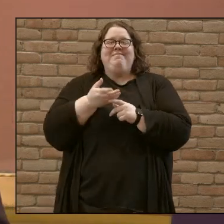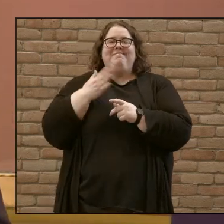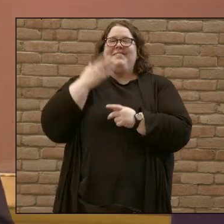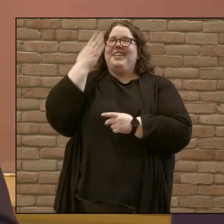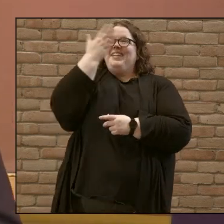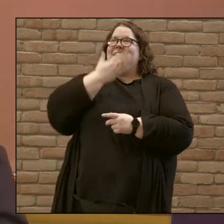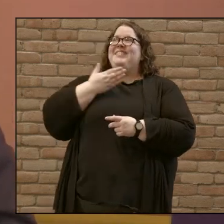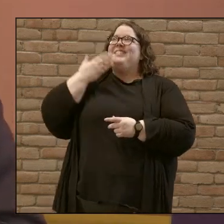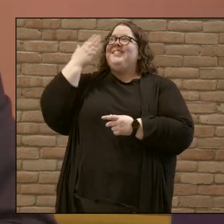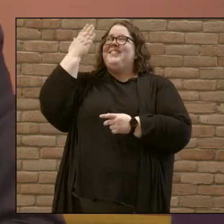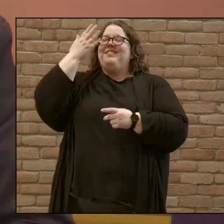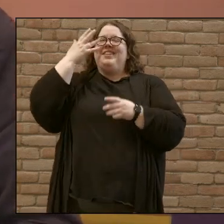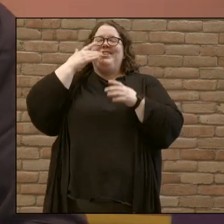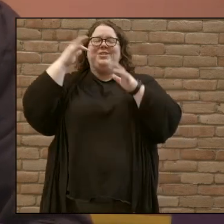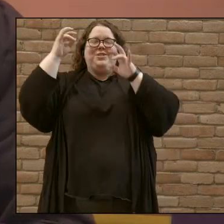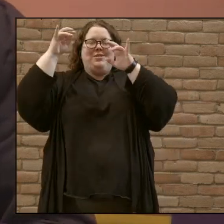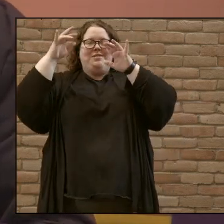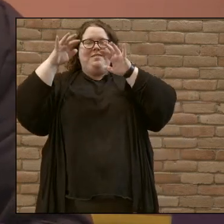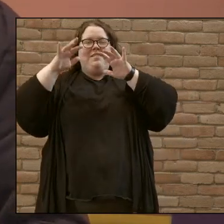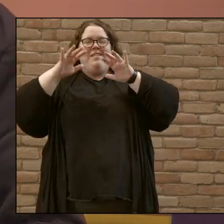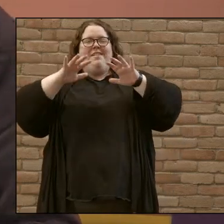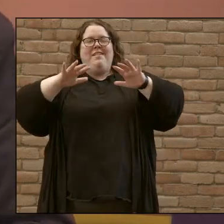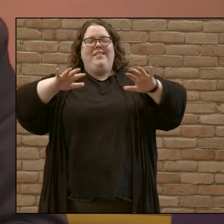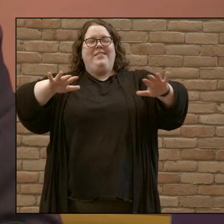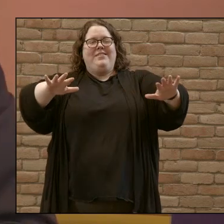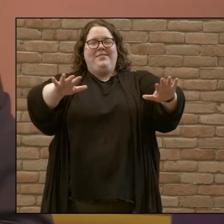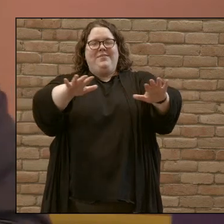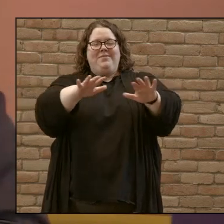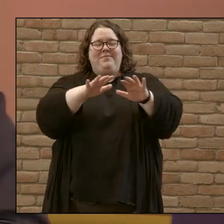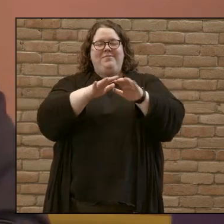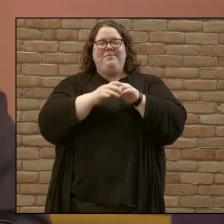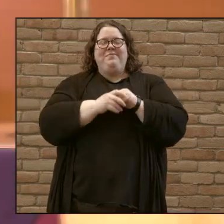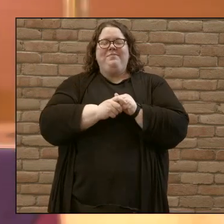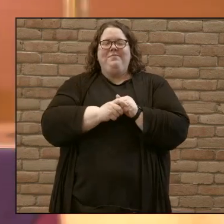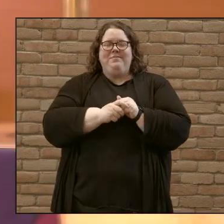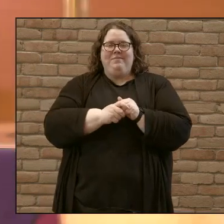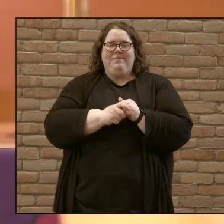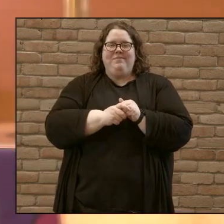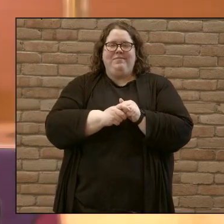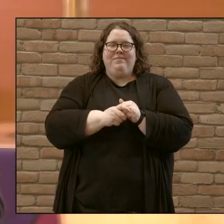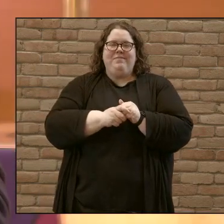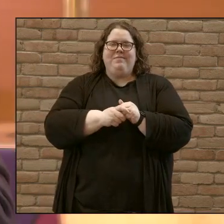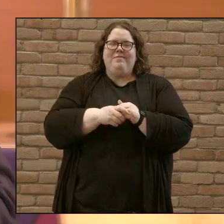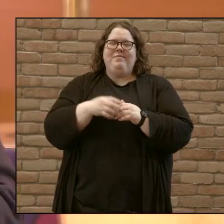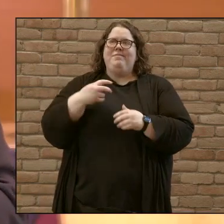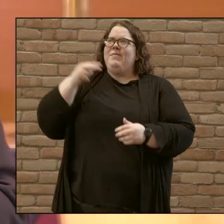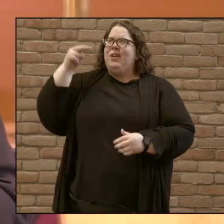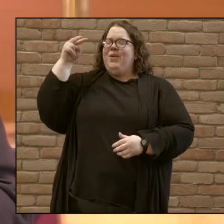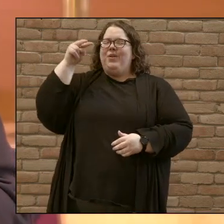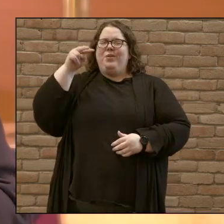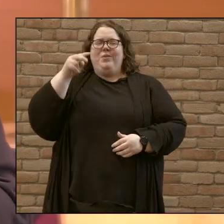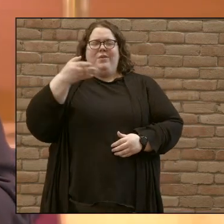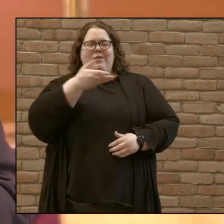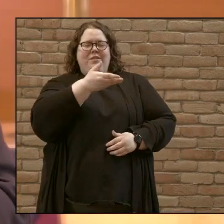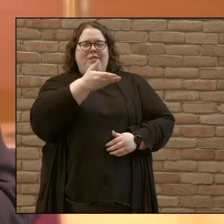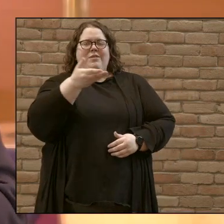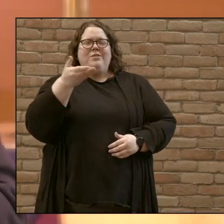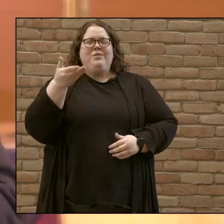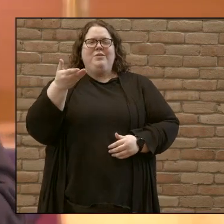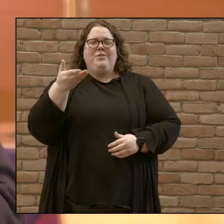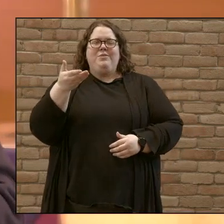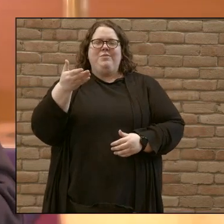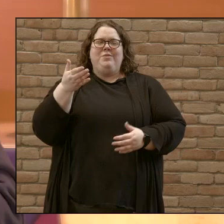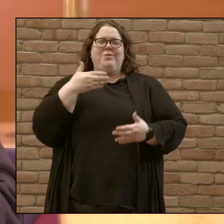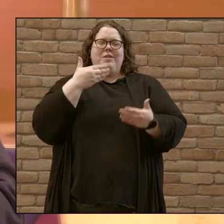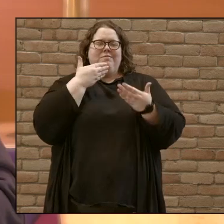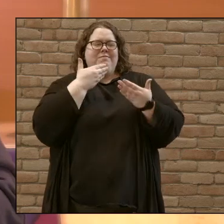face shine down upon you and be gracious to you. May he look on you with